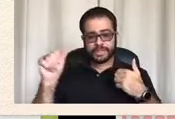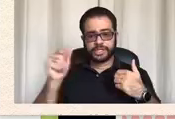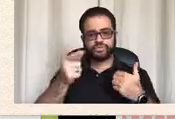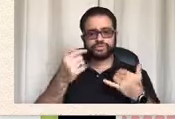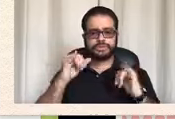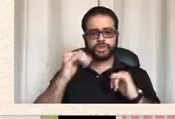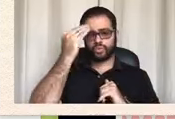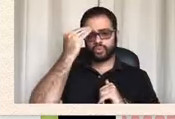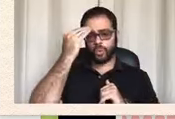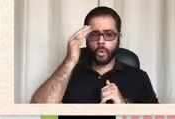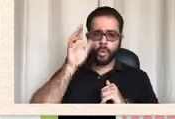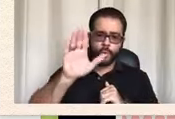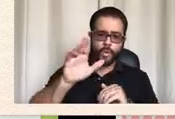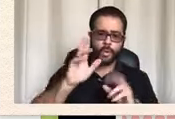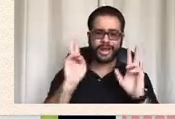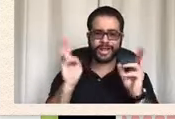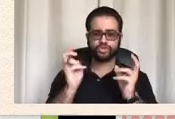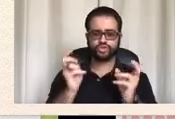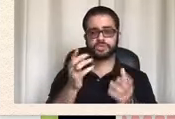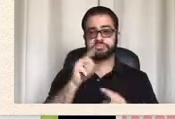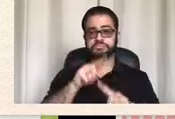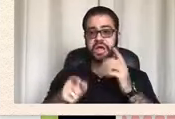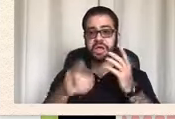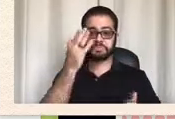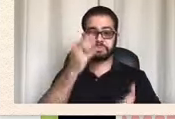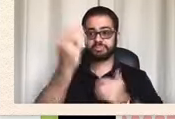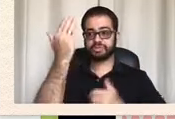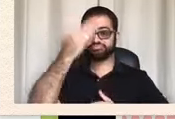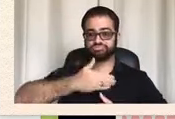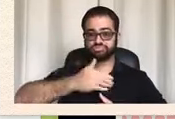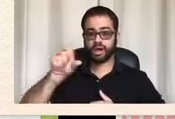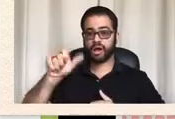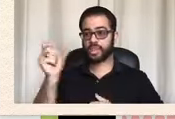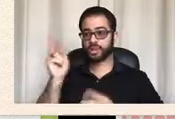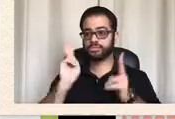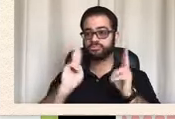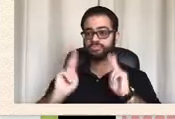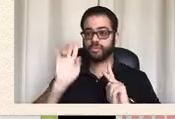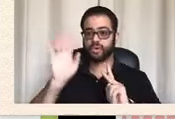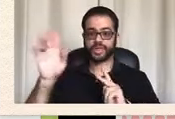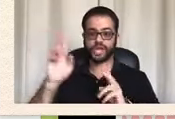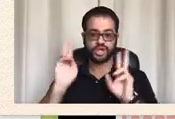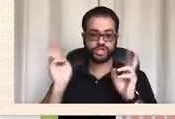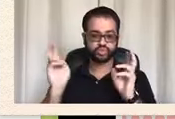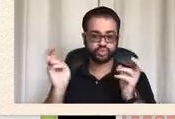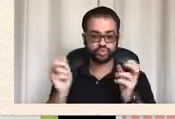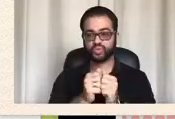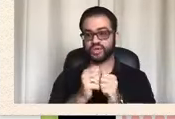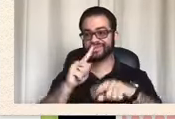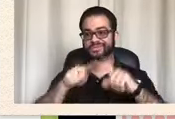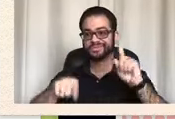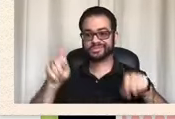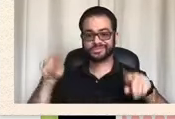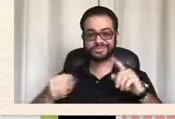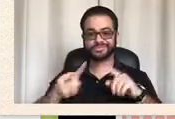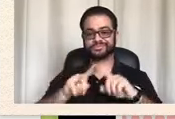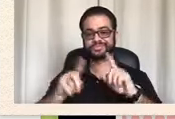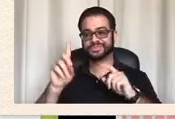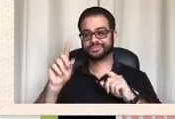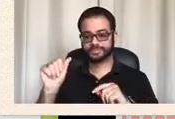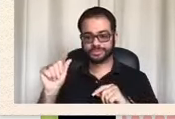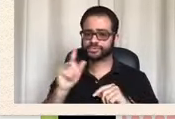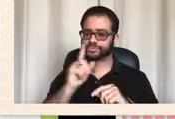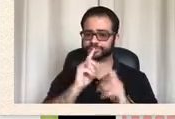you face, but you may not know the issues that other people with other types of disabilities face. So it's really important to